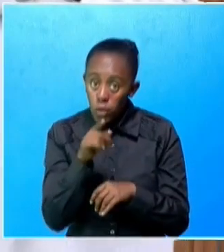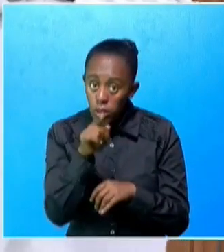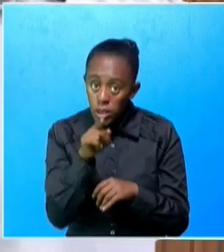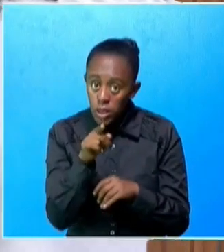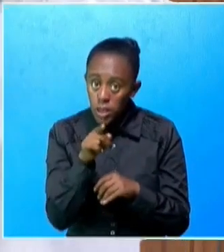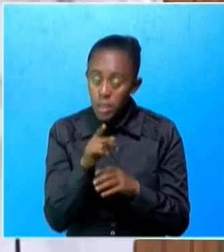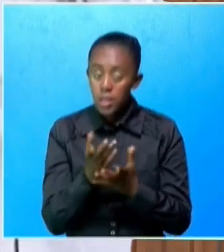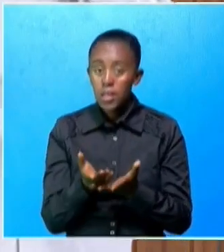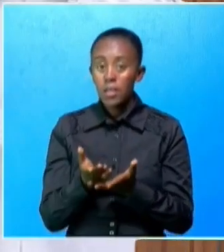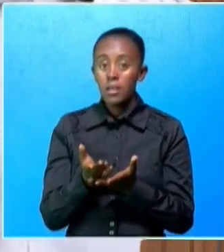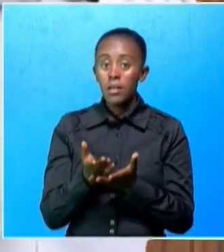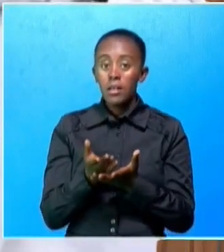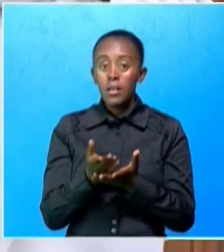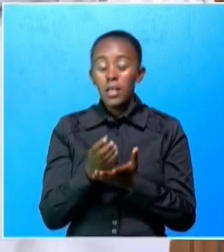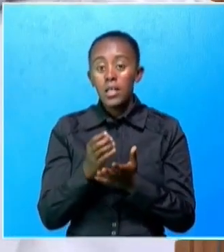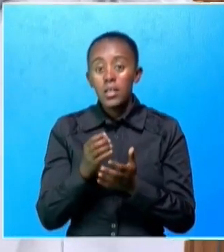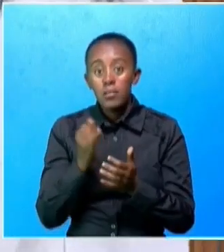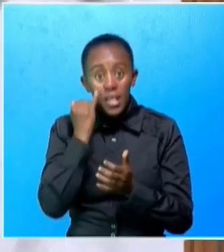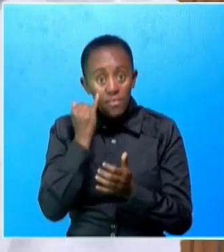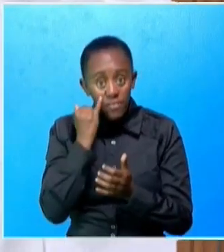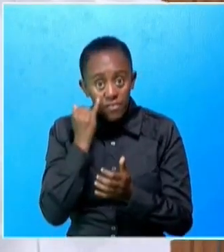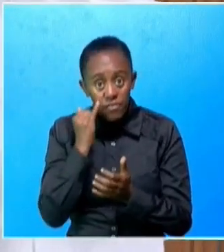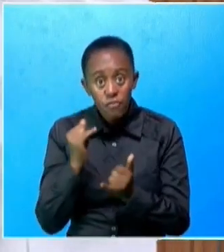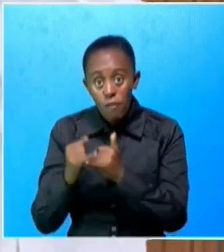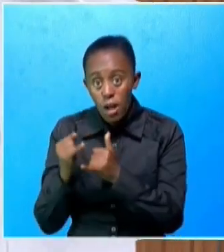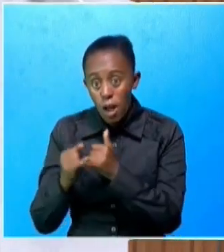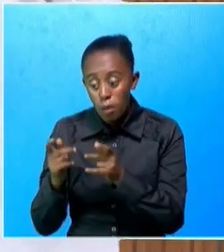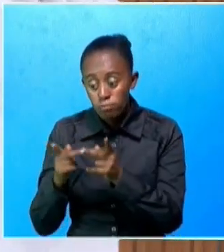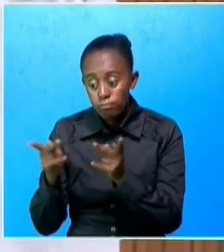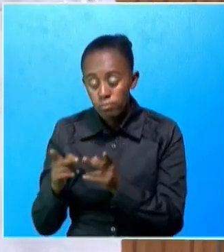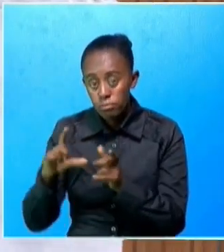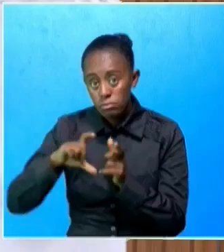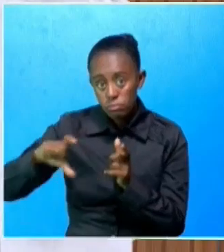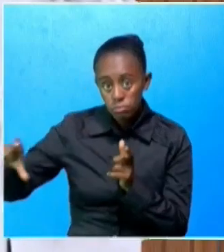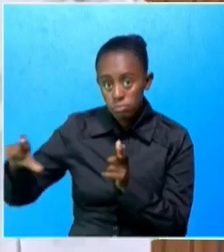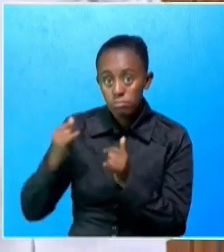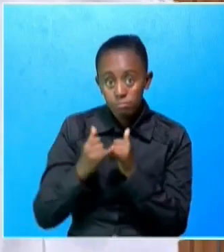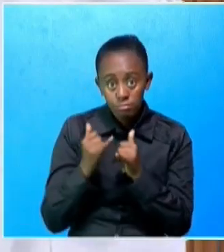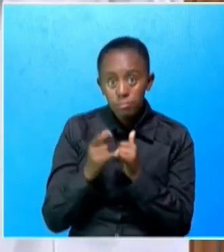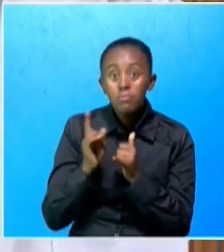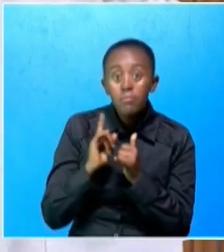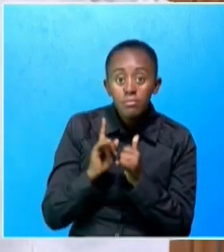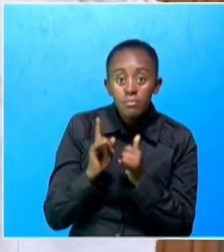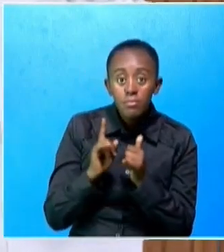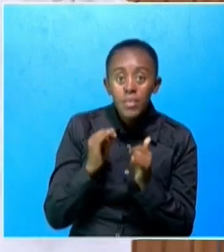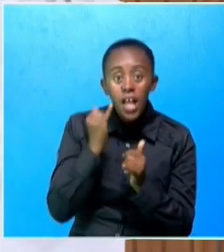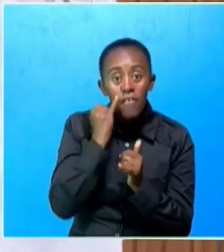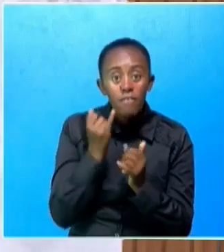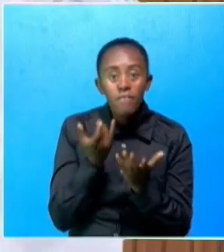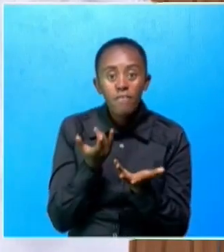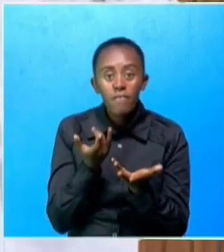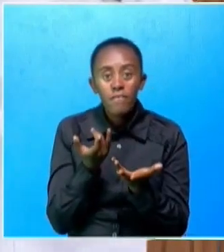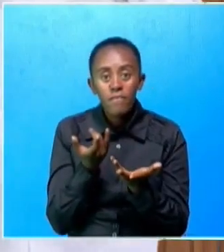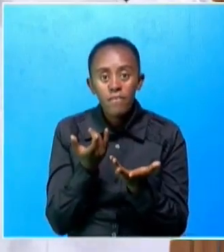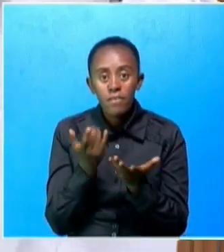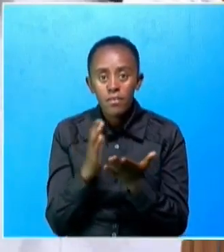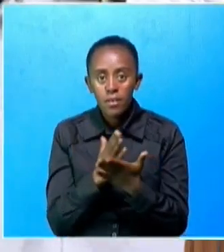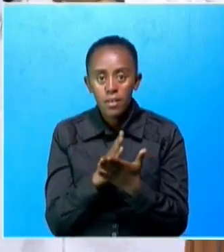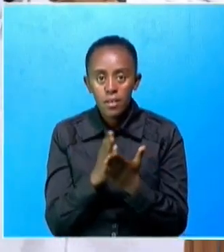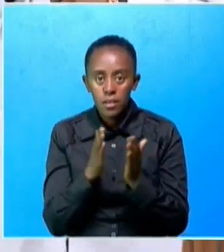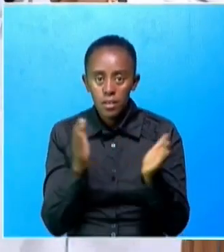I mean that if the if clause comes at the final position or at the end, yeah, if has to be set between the